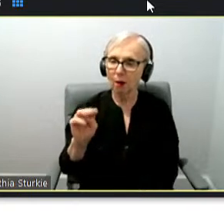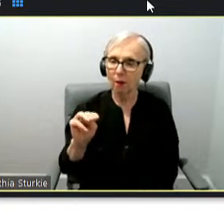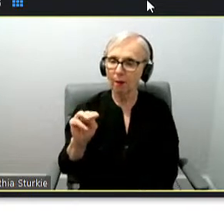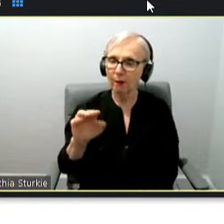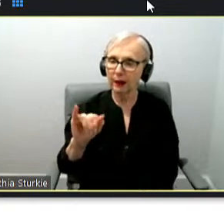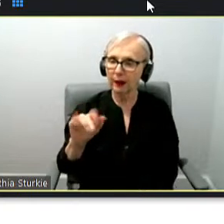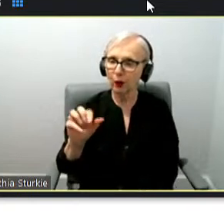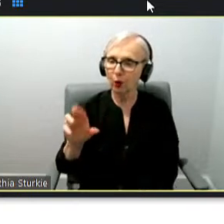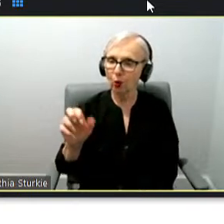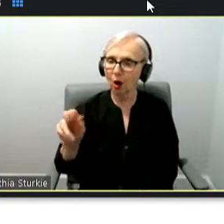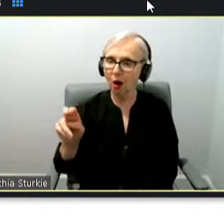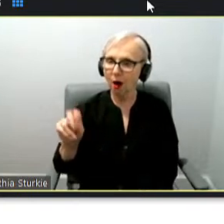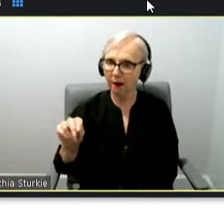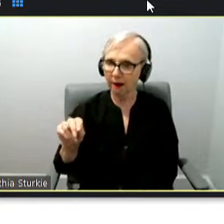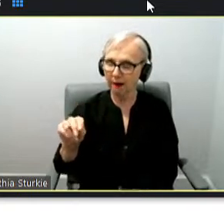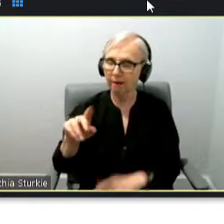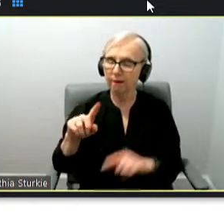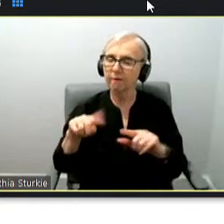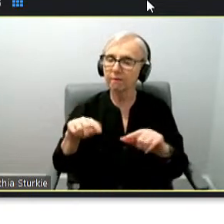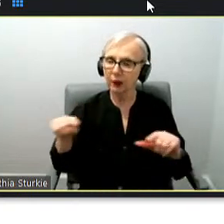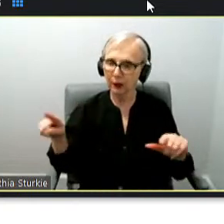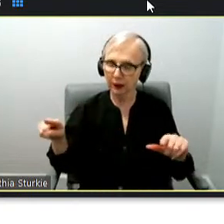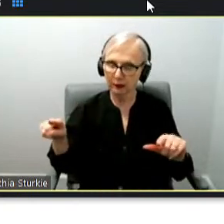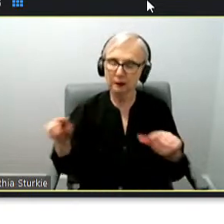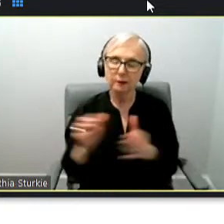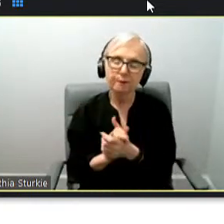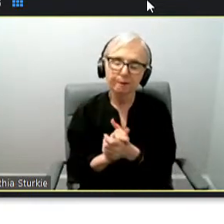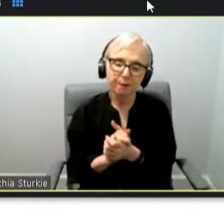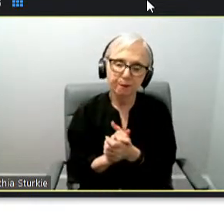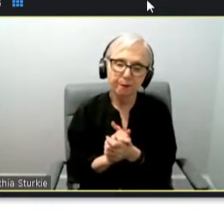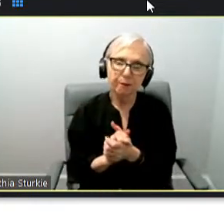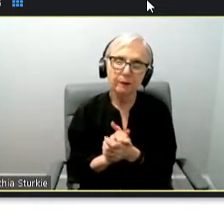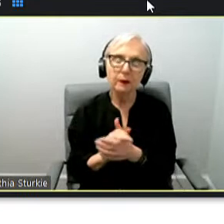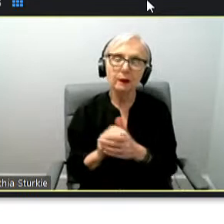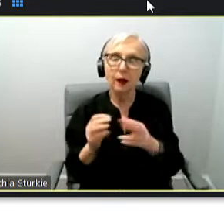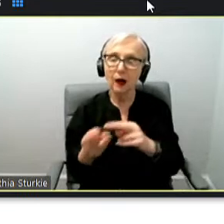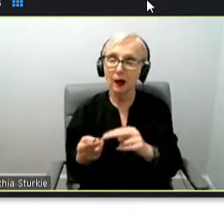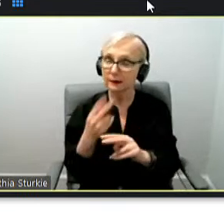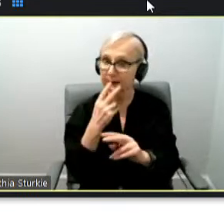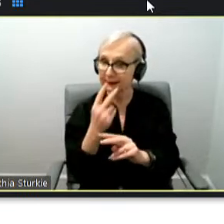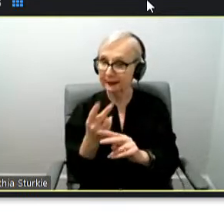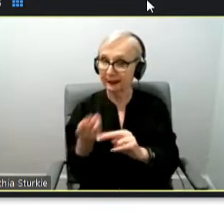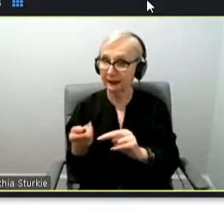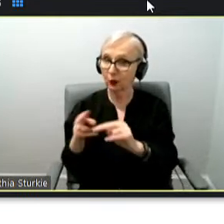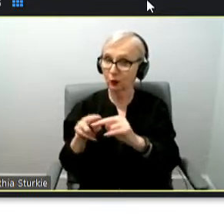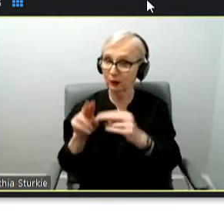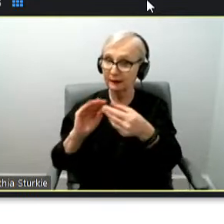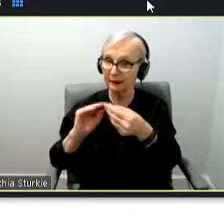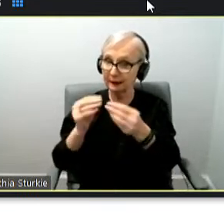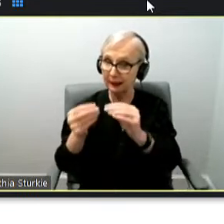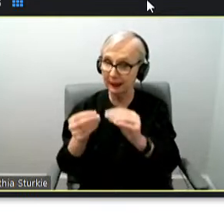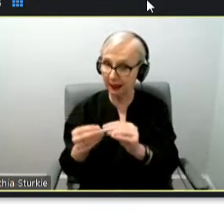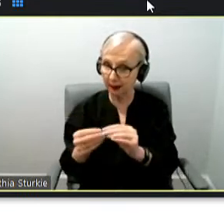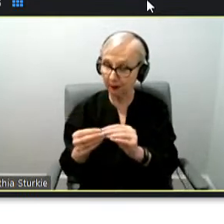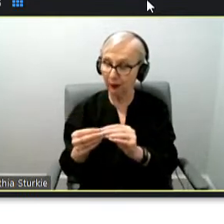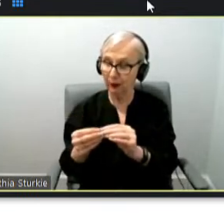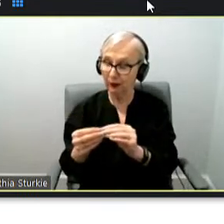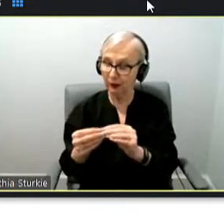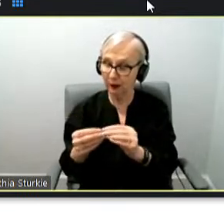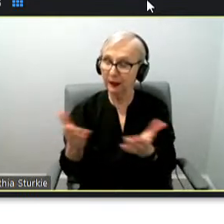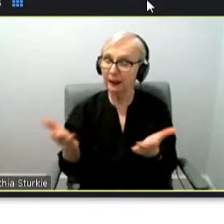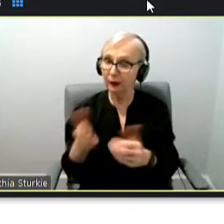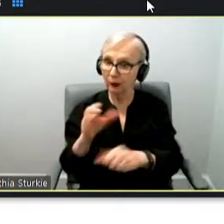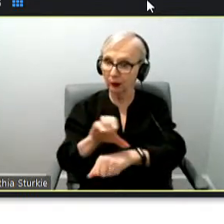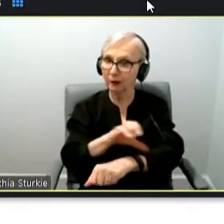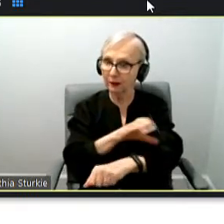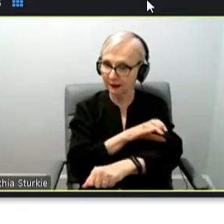again, unfortunately, seeing that first sign in our case data of increasing number of cases here in Colorado, likely being driven by